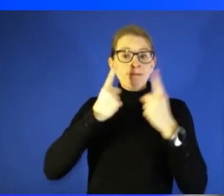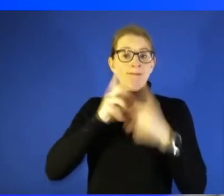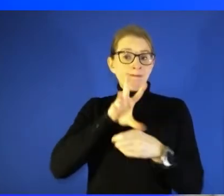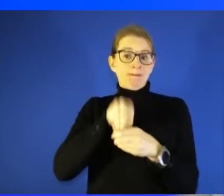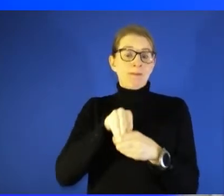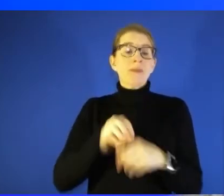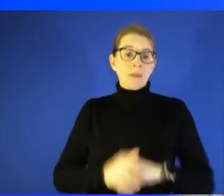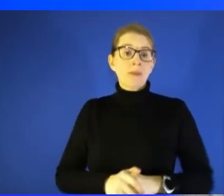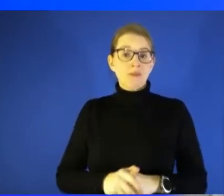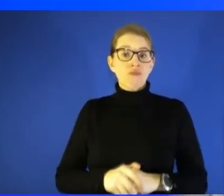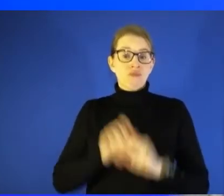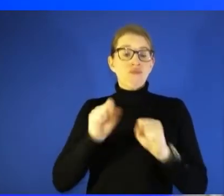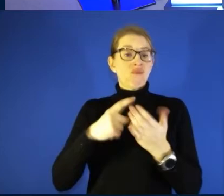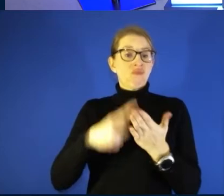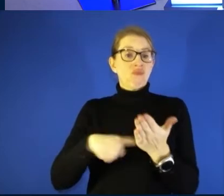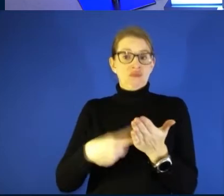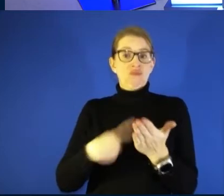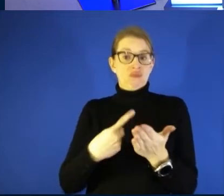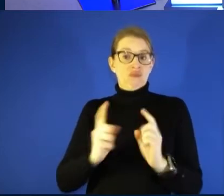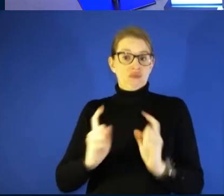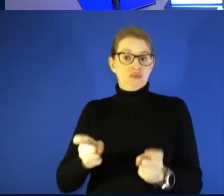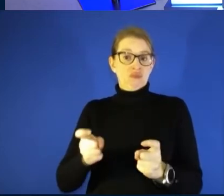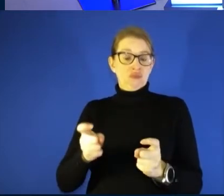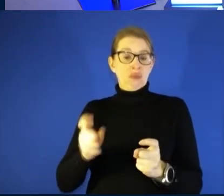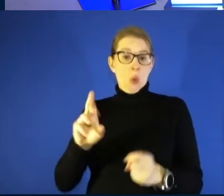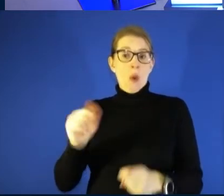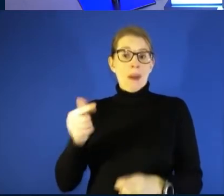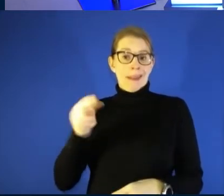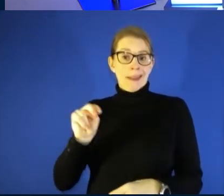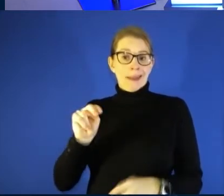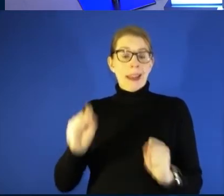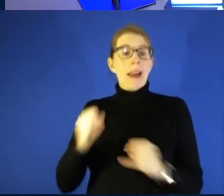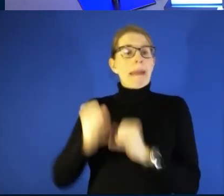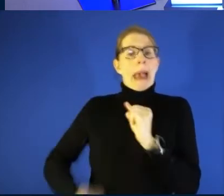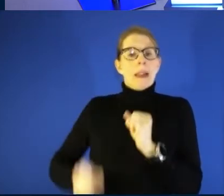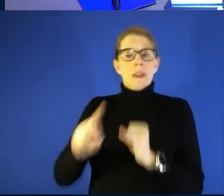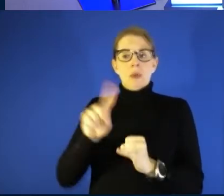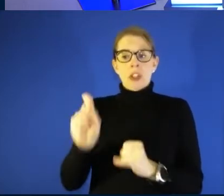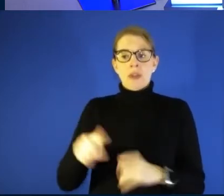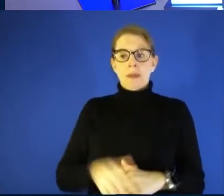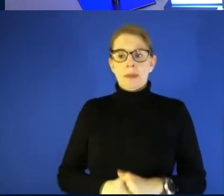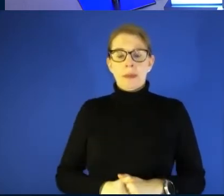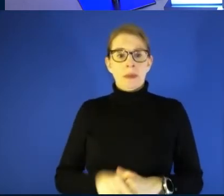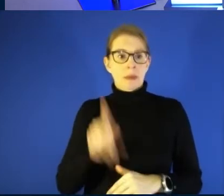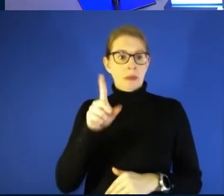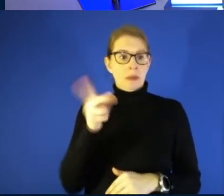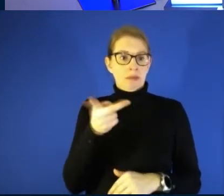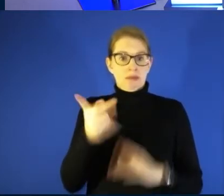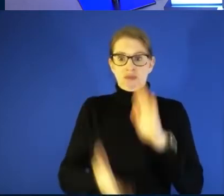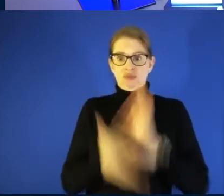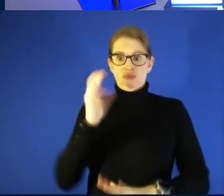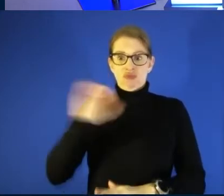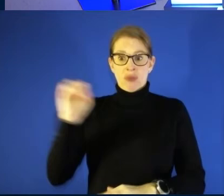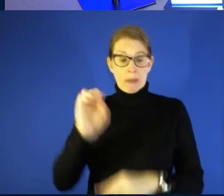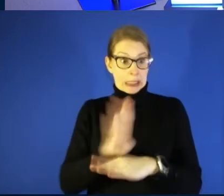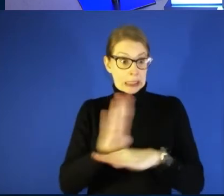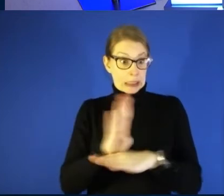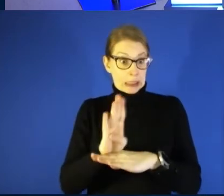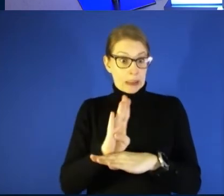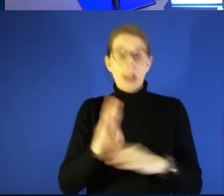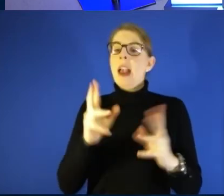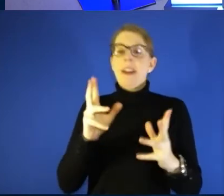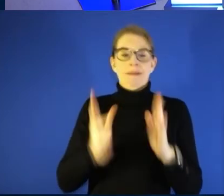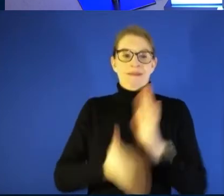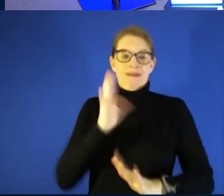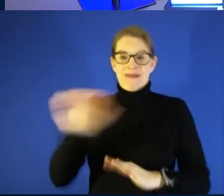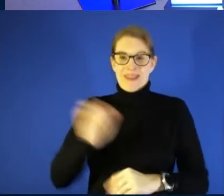on occasion, do that. Okay. Last question. You guys got to roll, don't you? You guys busy? Okay, I'll get you out of here. Lesko wants